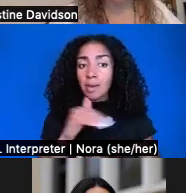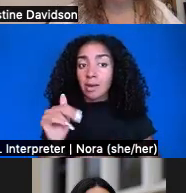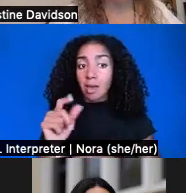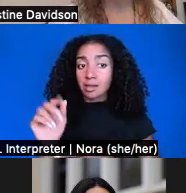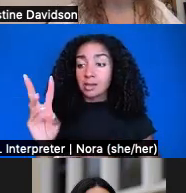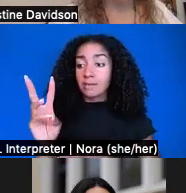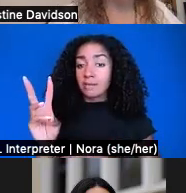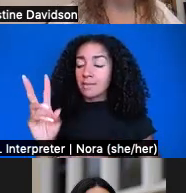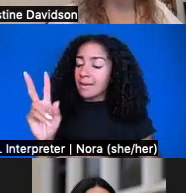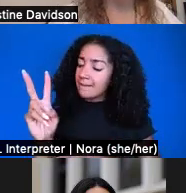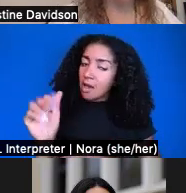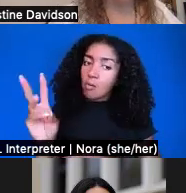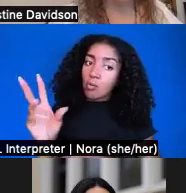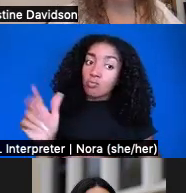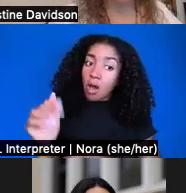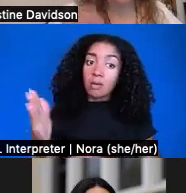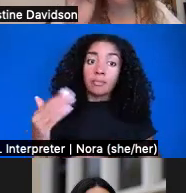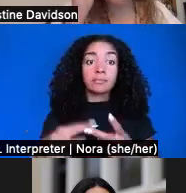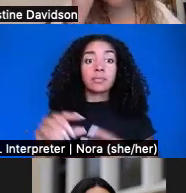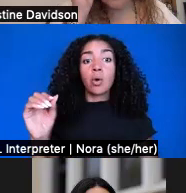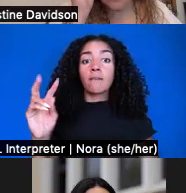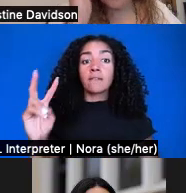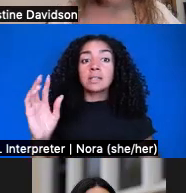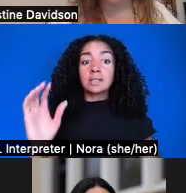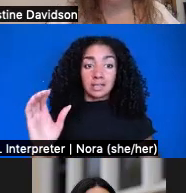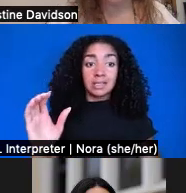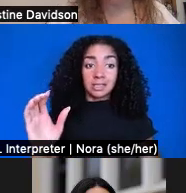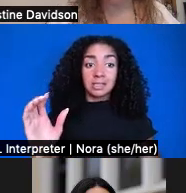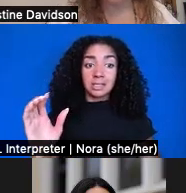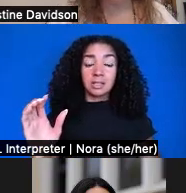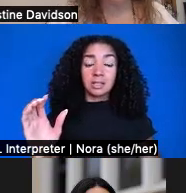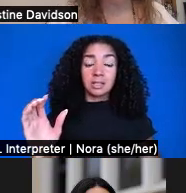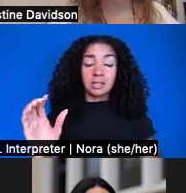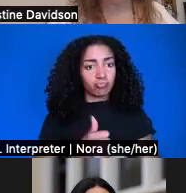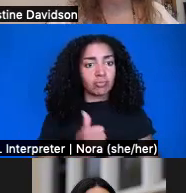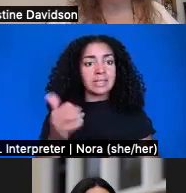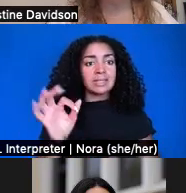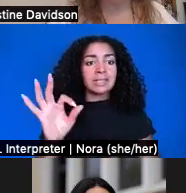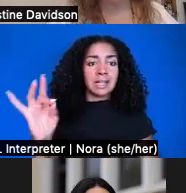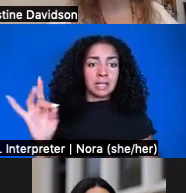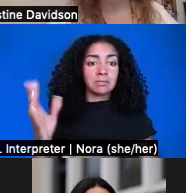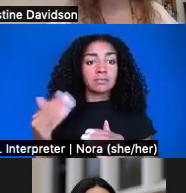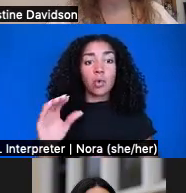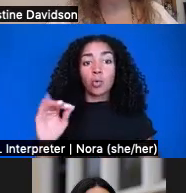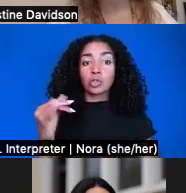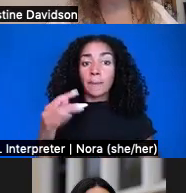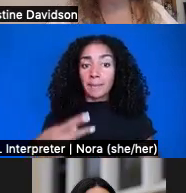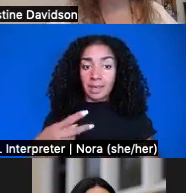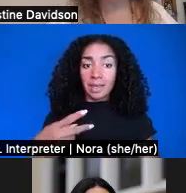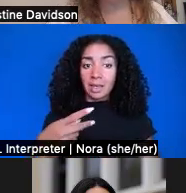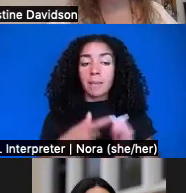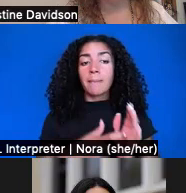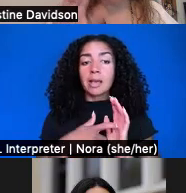OVC was funded in 1998. OJP mandated the government-to-government